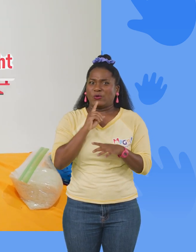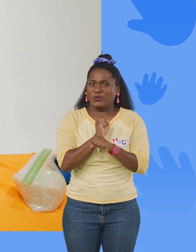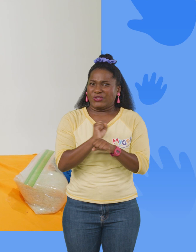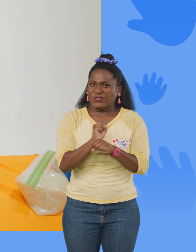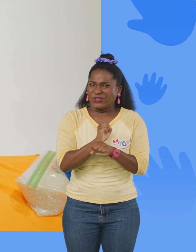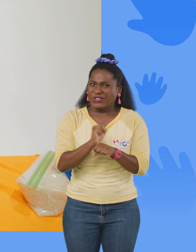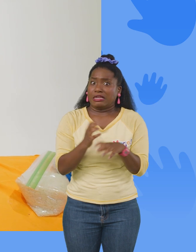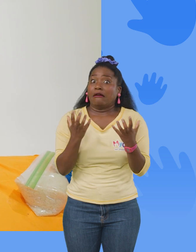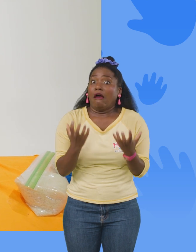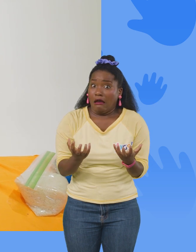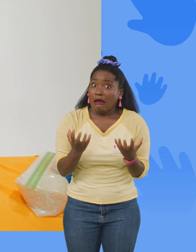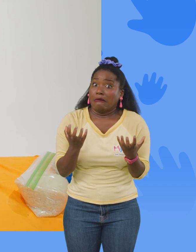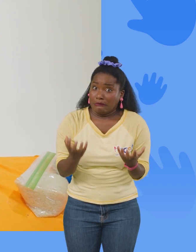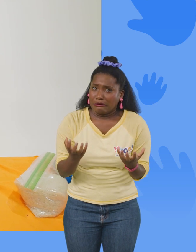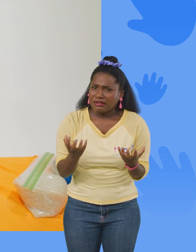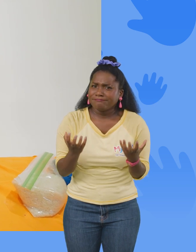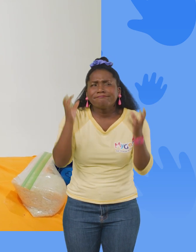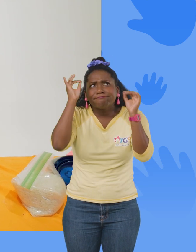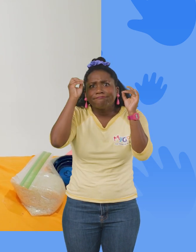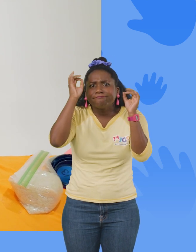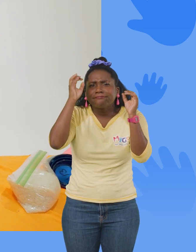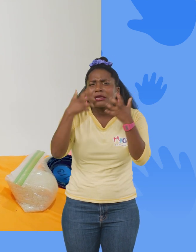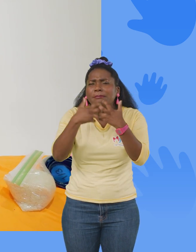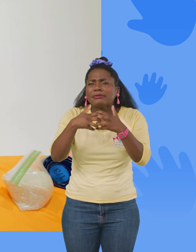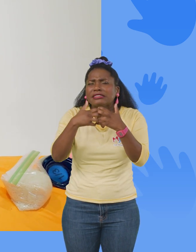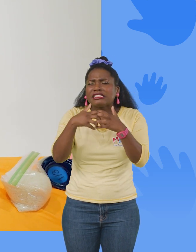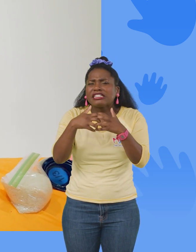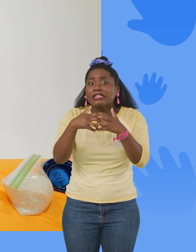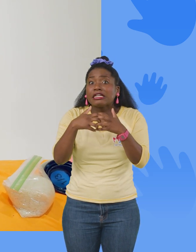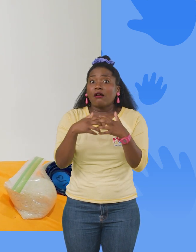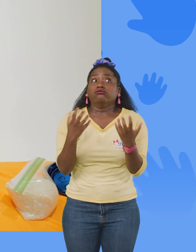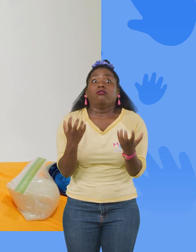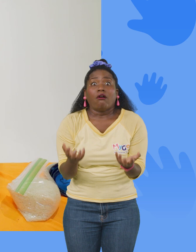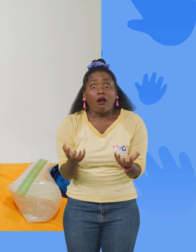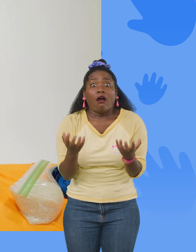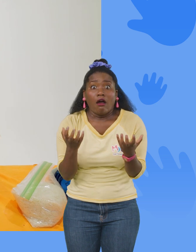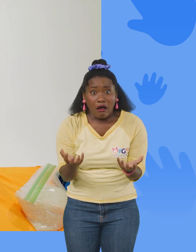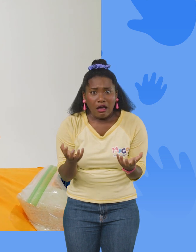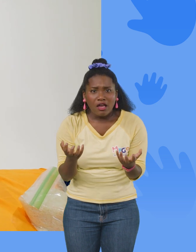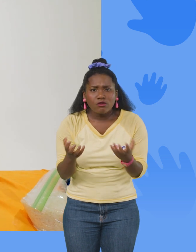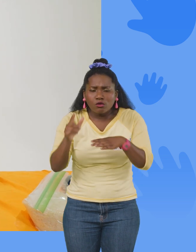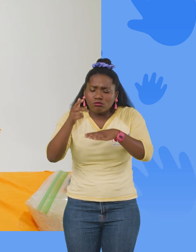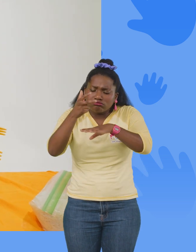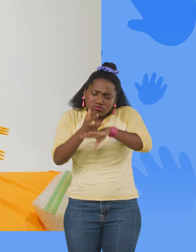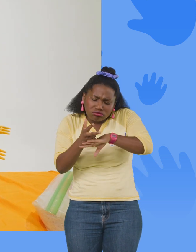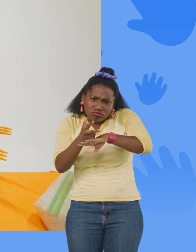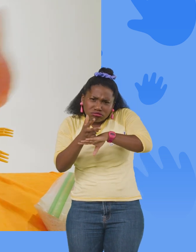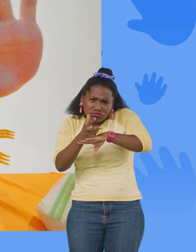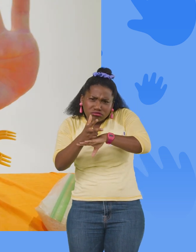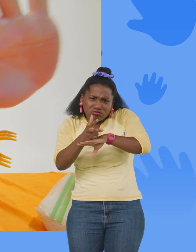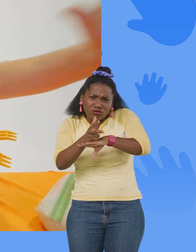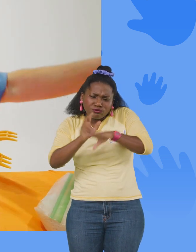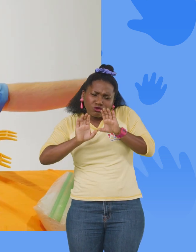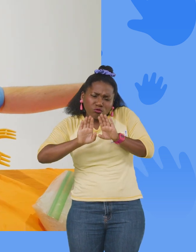really heavy, let me think about a machine that is very heavy, low to the ground, and can